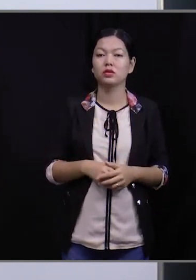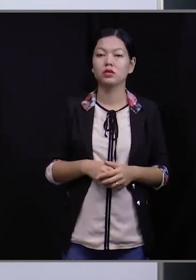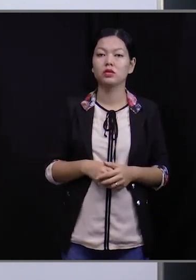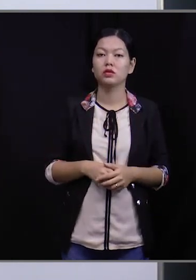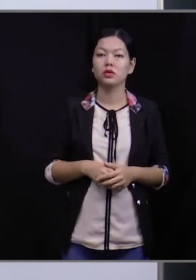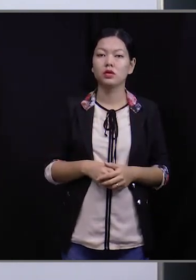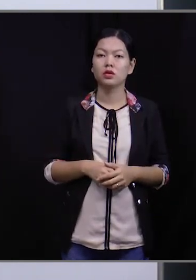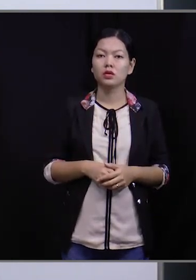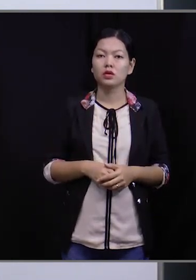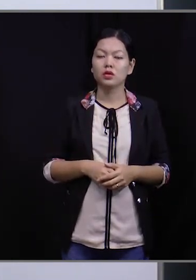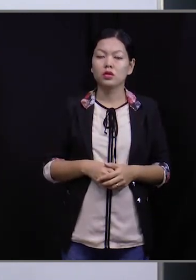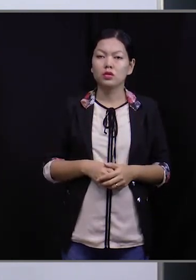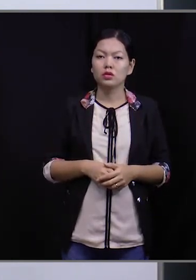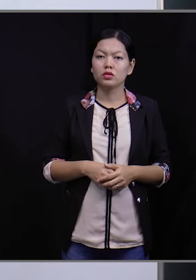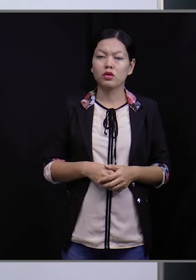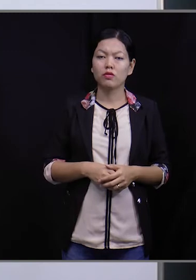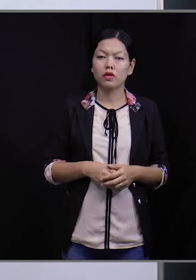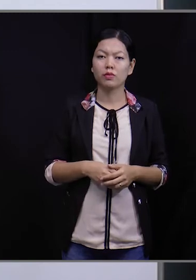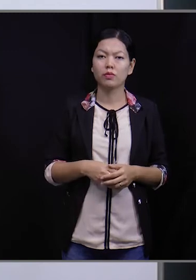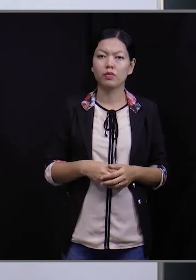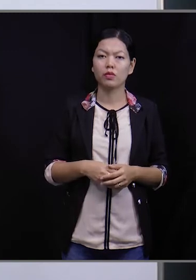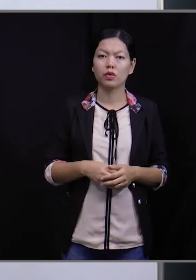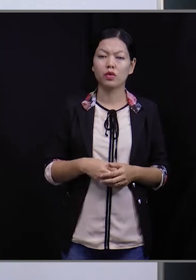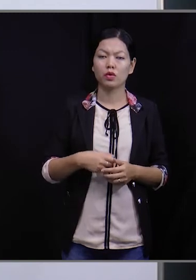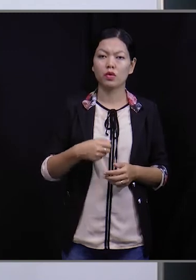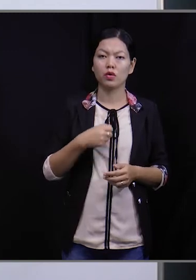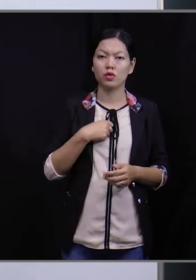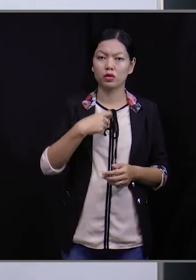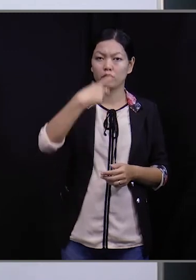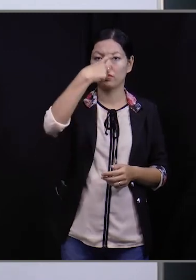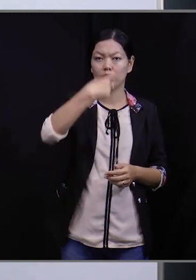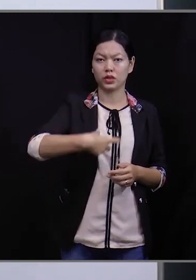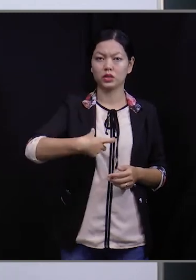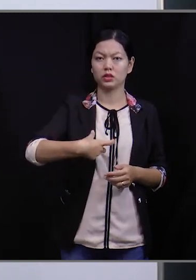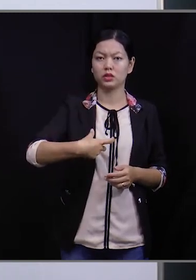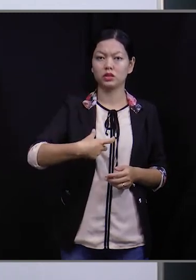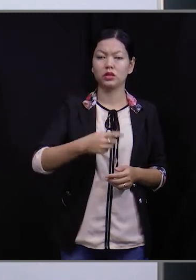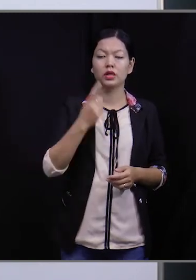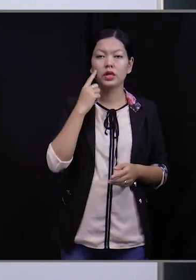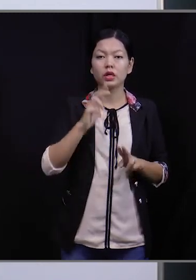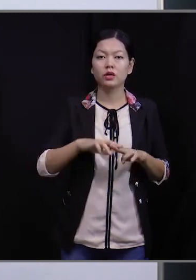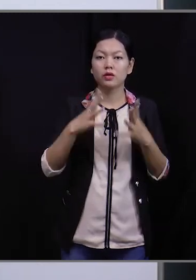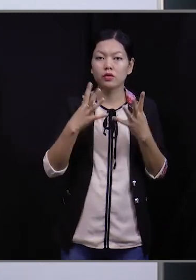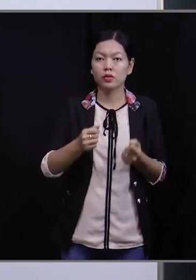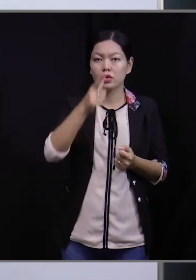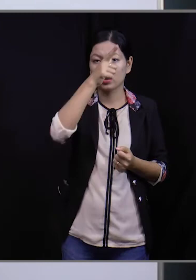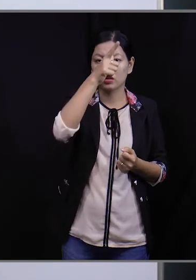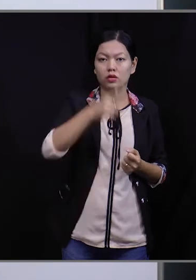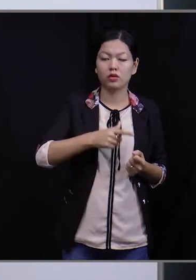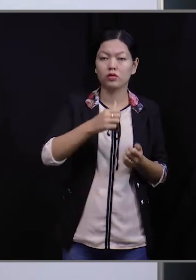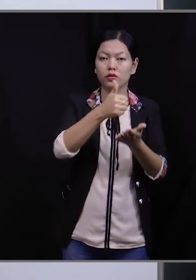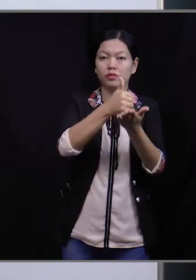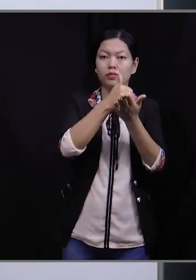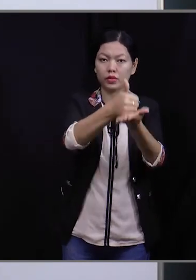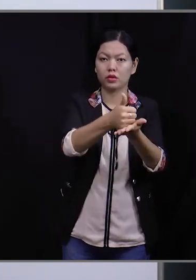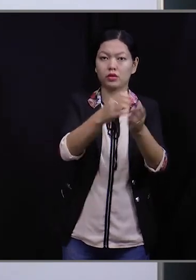banks, an individual has to produce a security. Okay, security. Suppose the you are producing a security